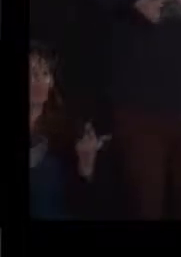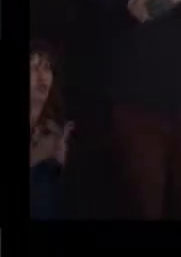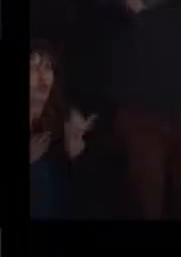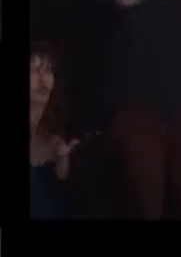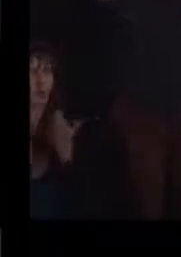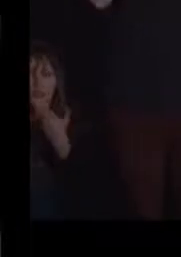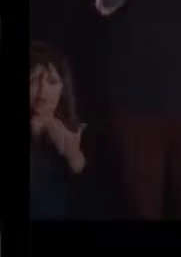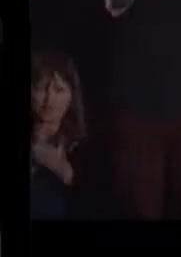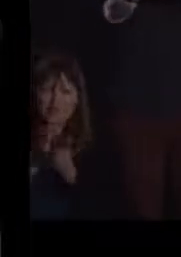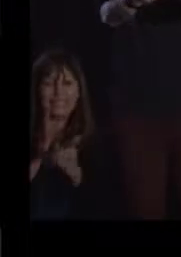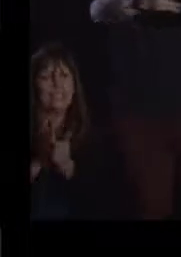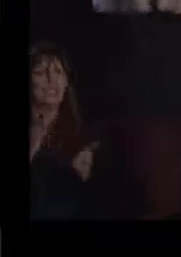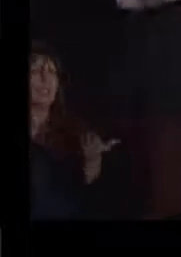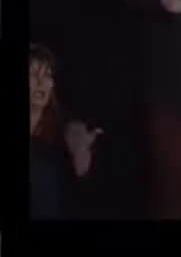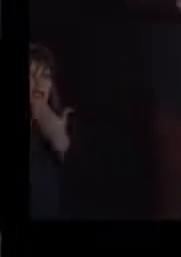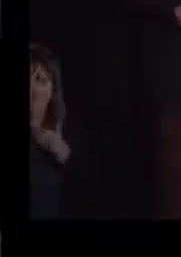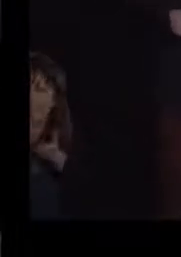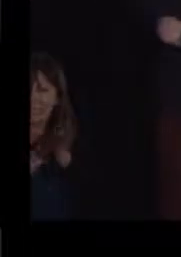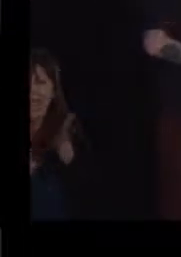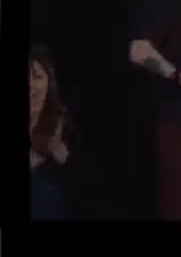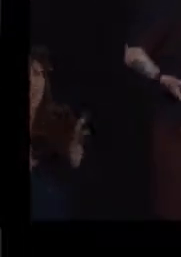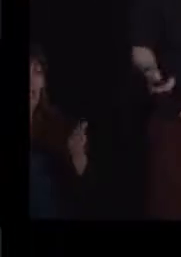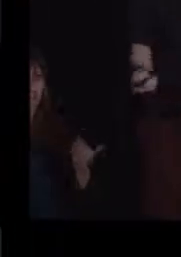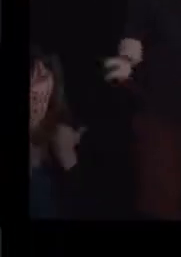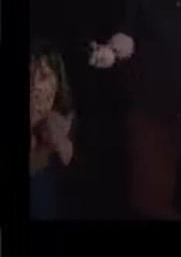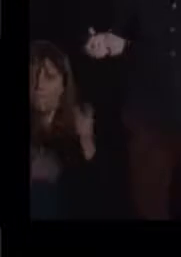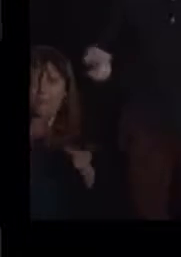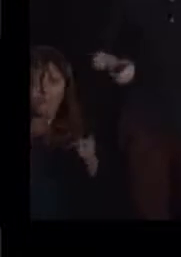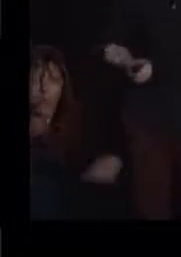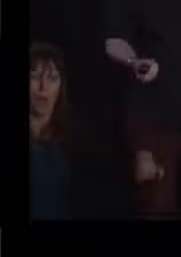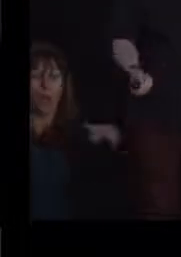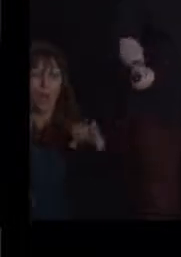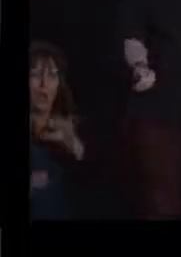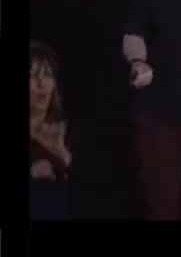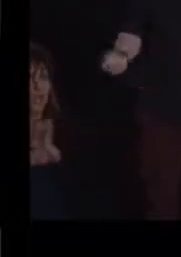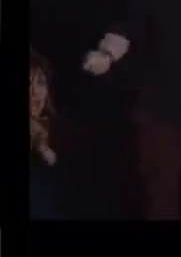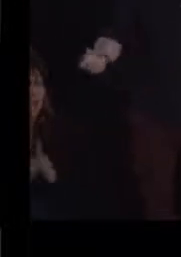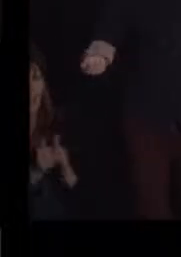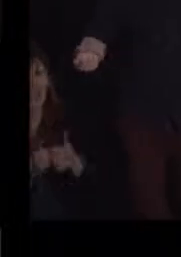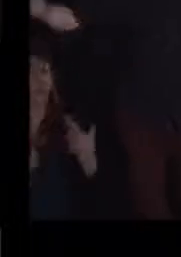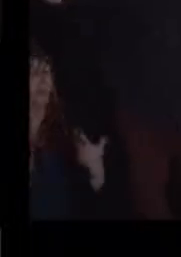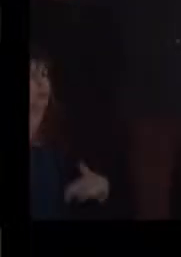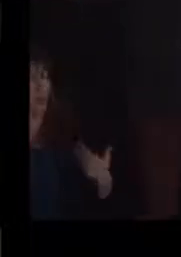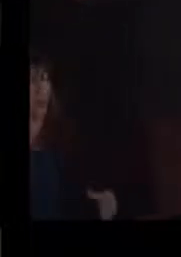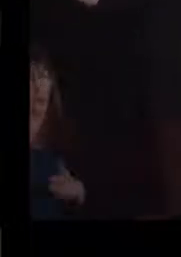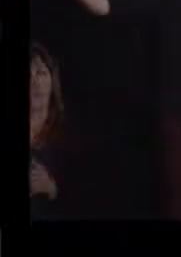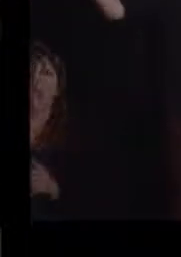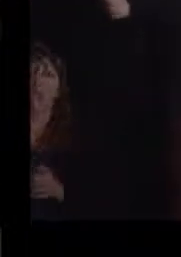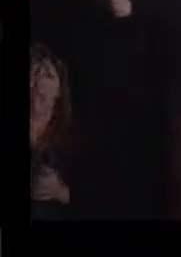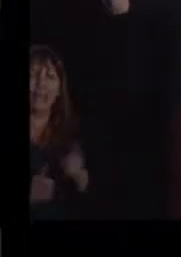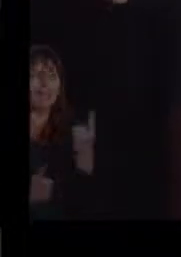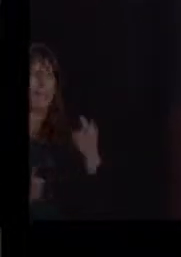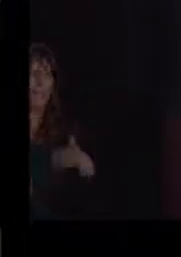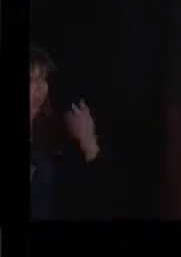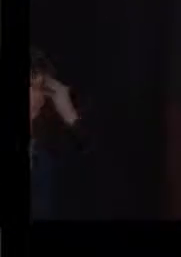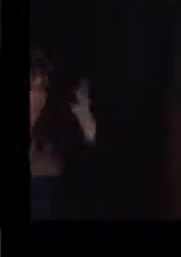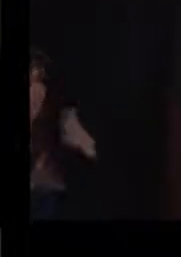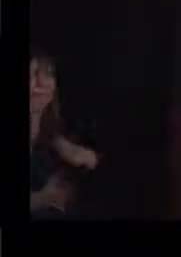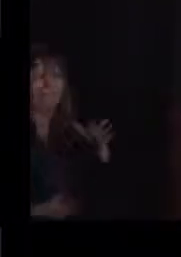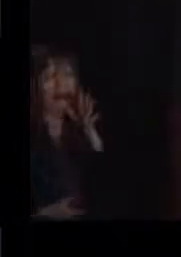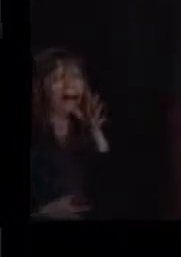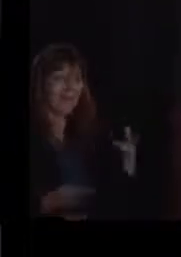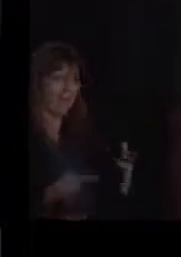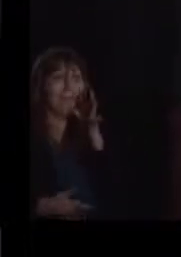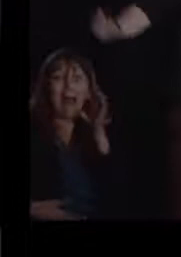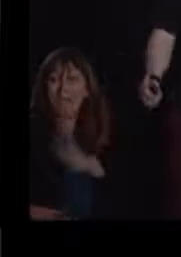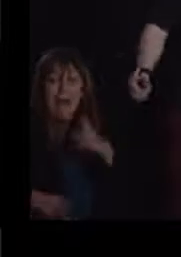It's a new skill. It's a new set of skills. It's a new set of people to work with, and it just means so much. Like, and that's the sort of thing you tell your mum. Like, Mum, I've